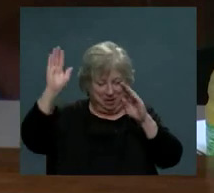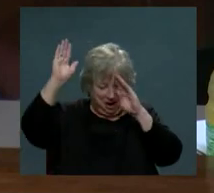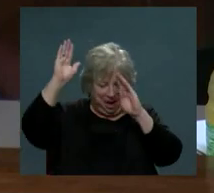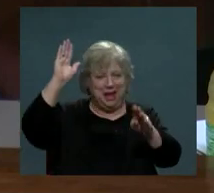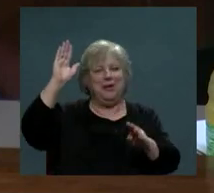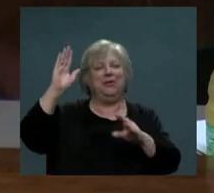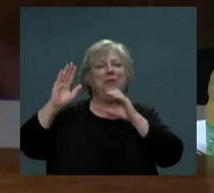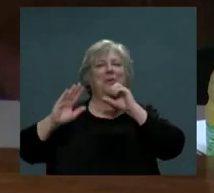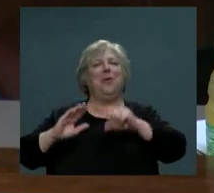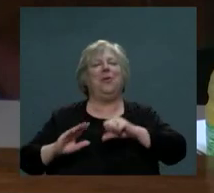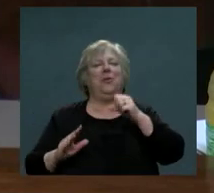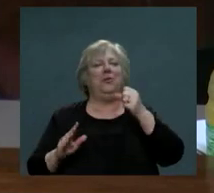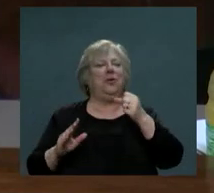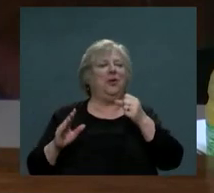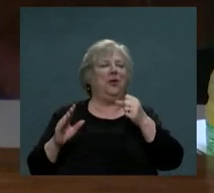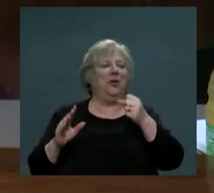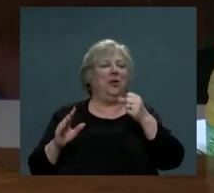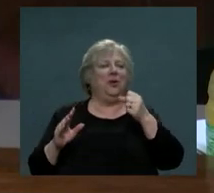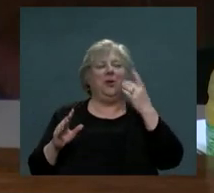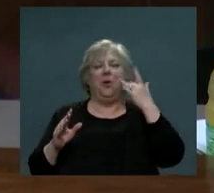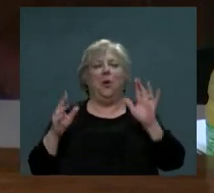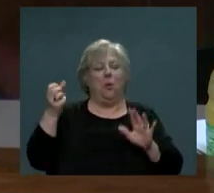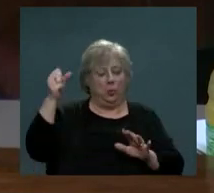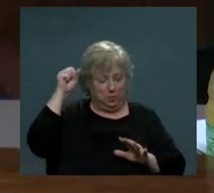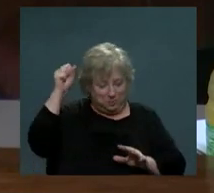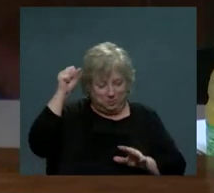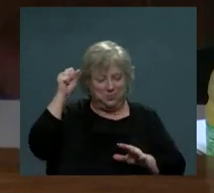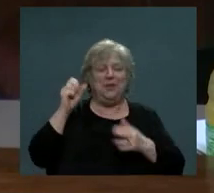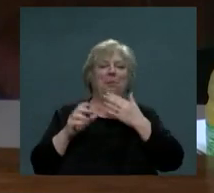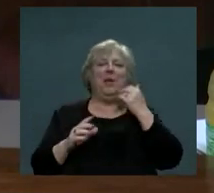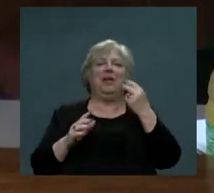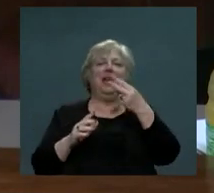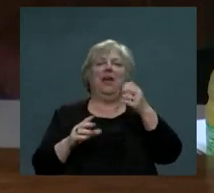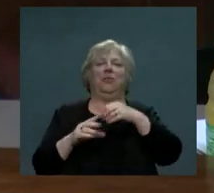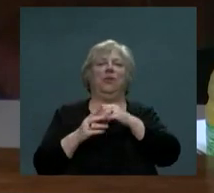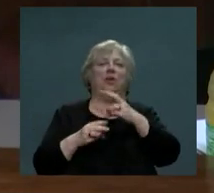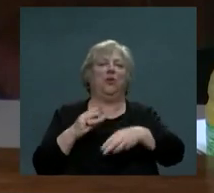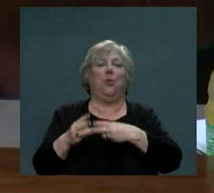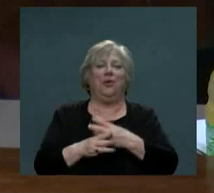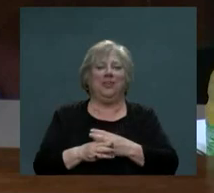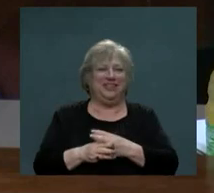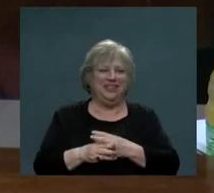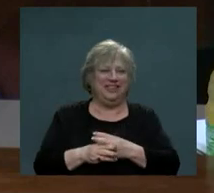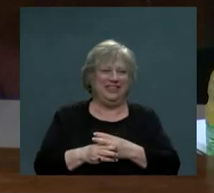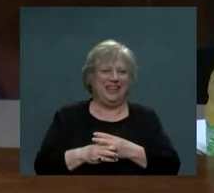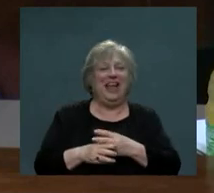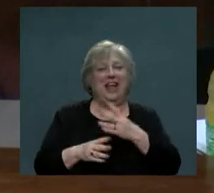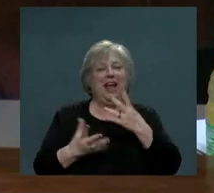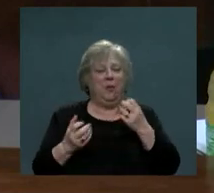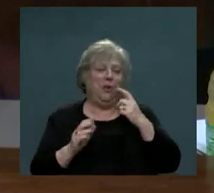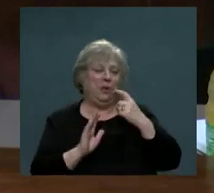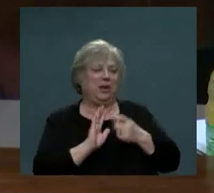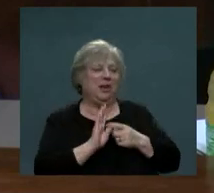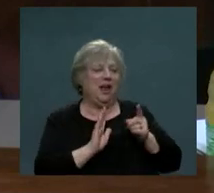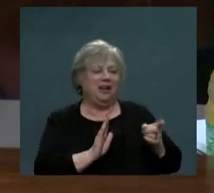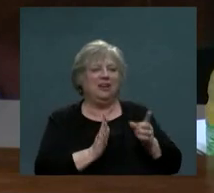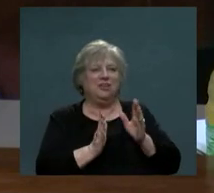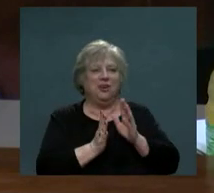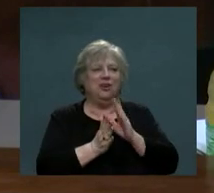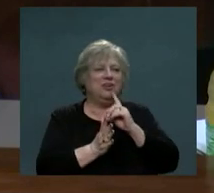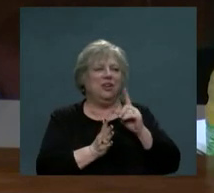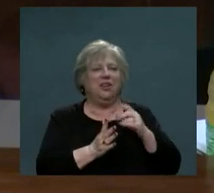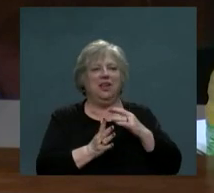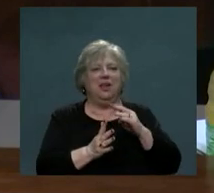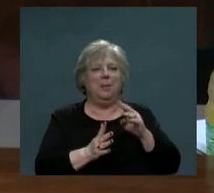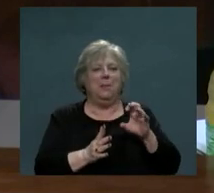goal, best high school in the world, Mayor. Believe that. I certainly want to acknowledge the McAdoos. They've had so much